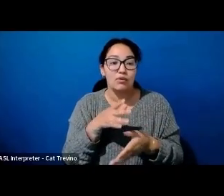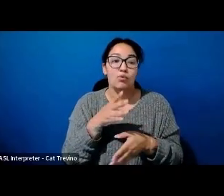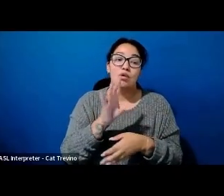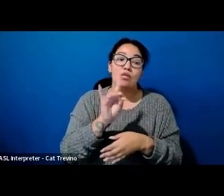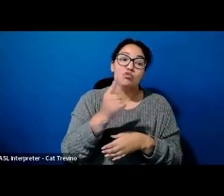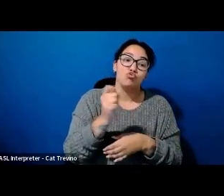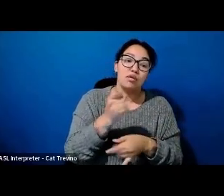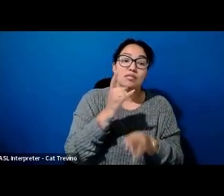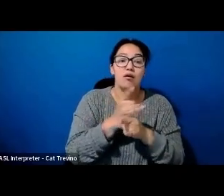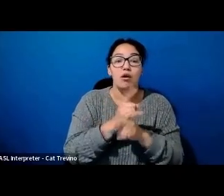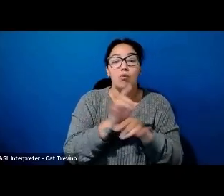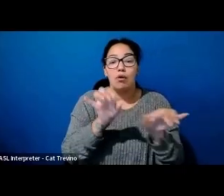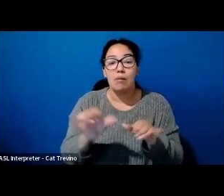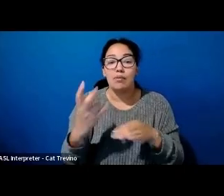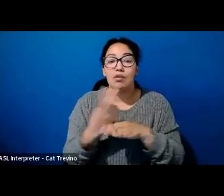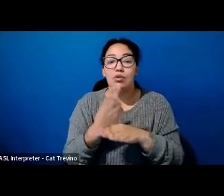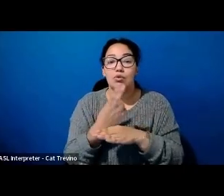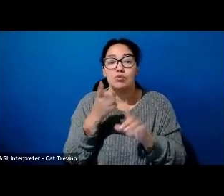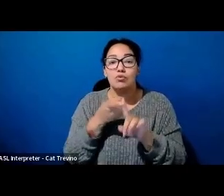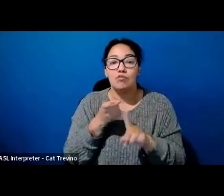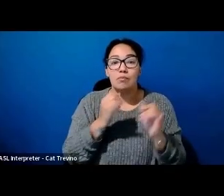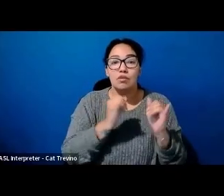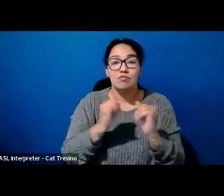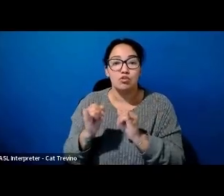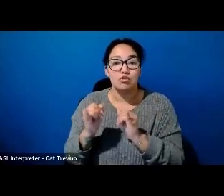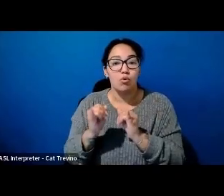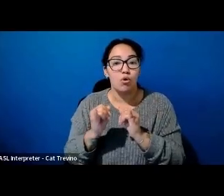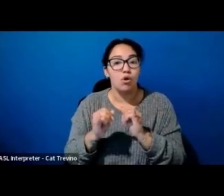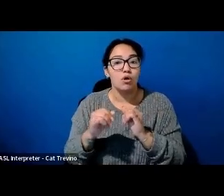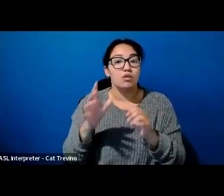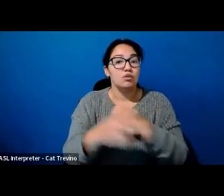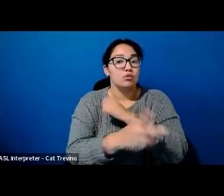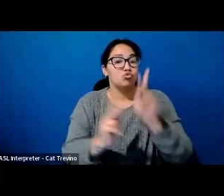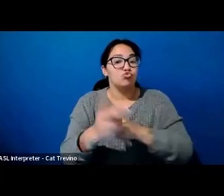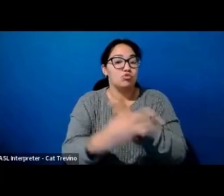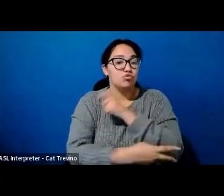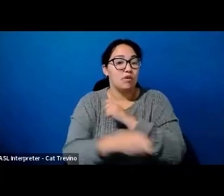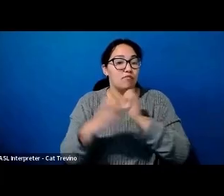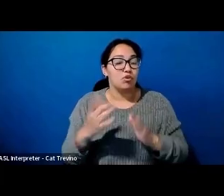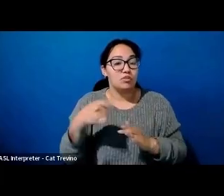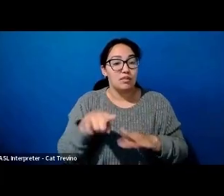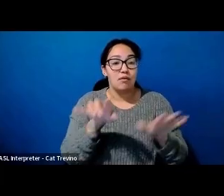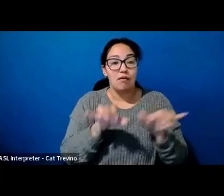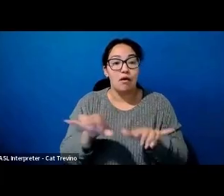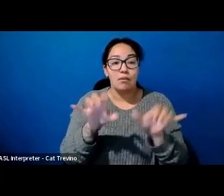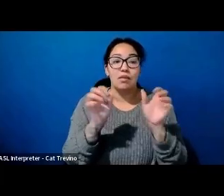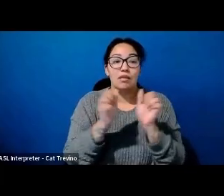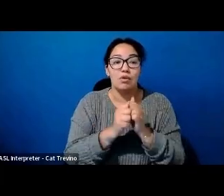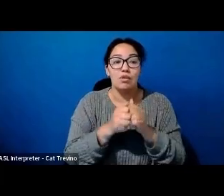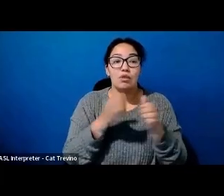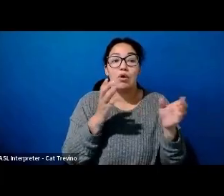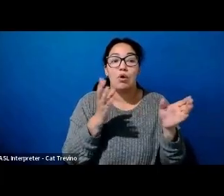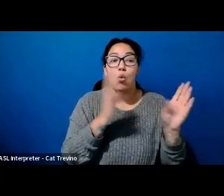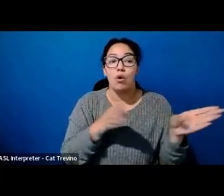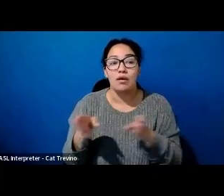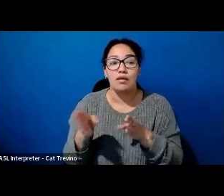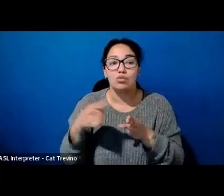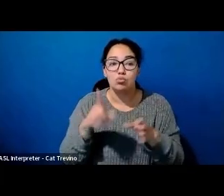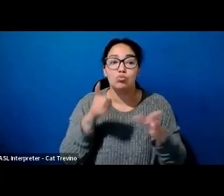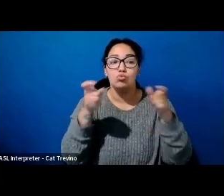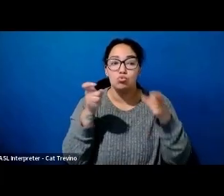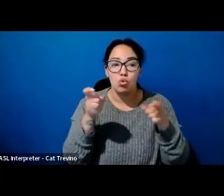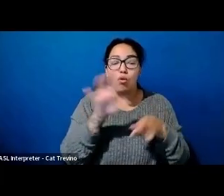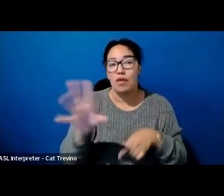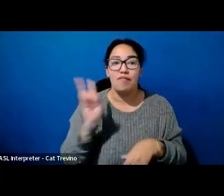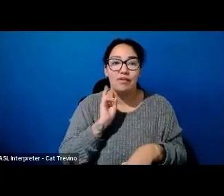were commonly used by individual traffickers and very commonly by gang organized traffickers to control